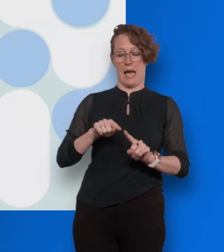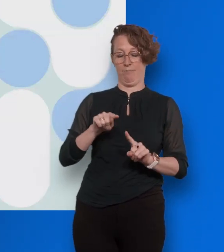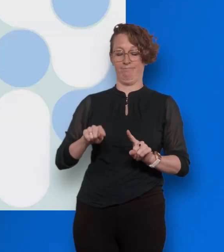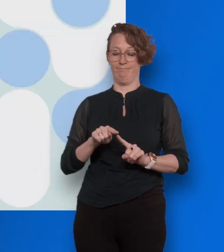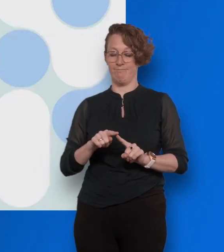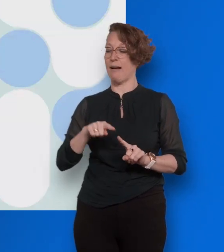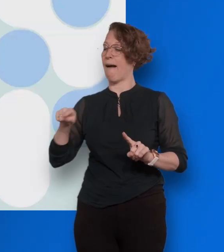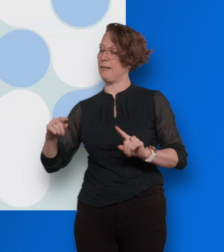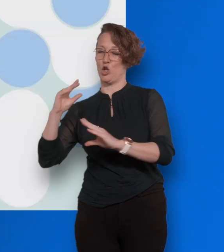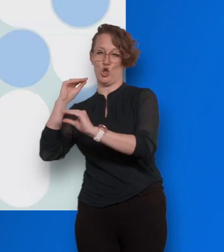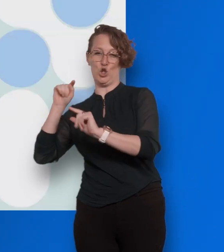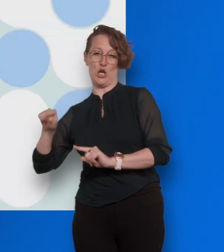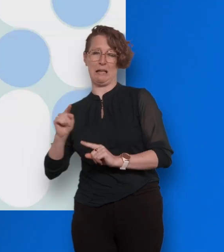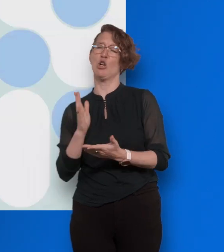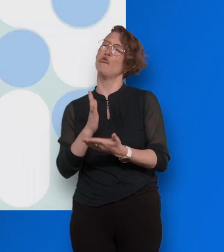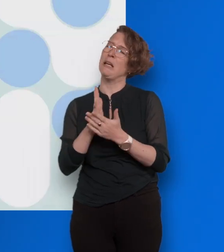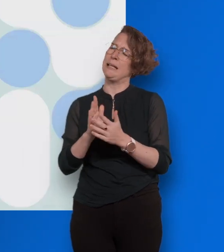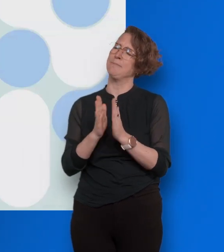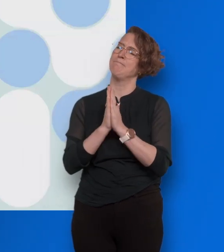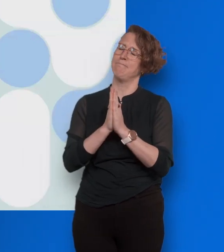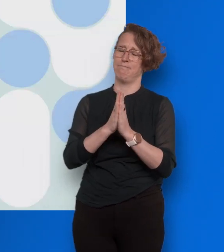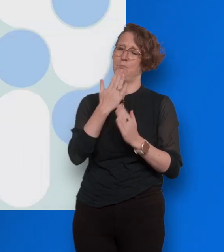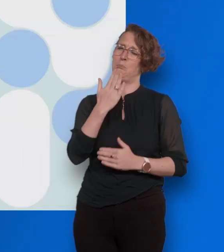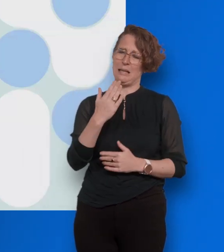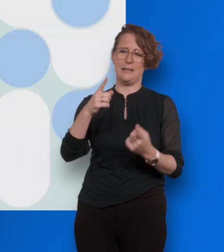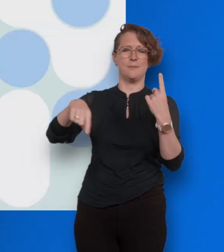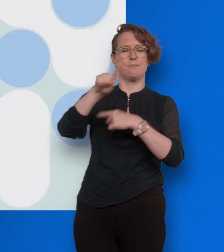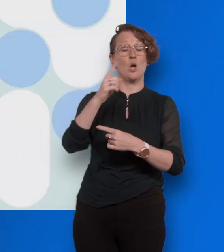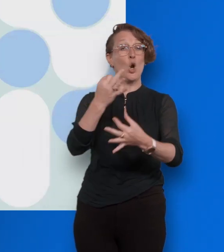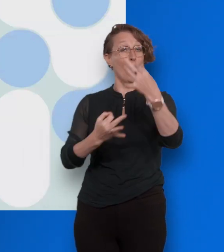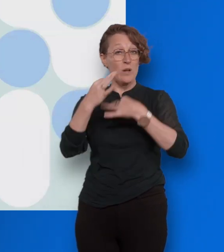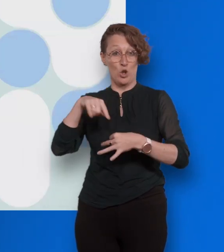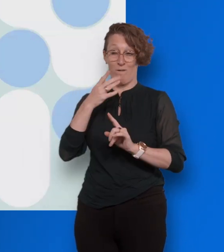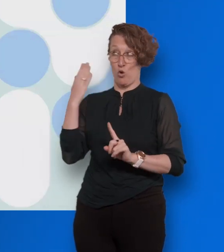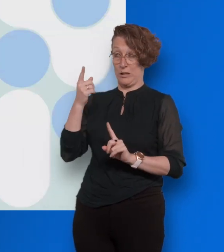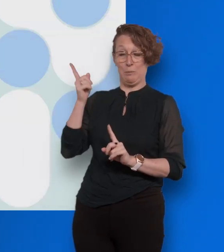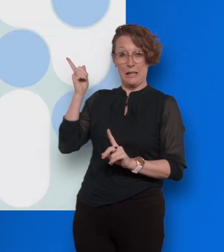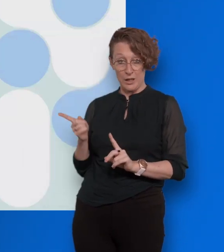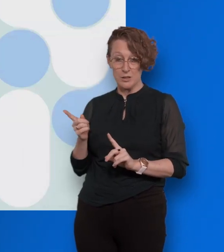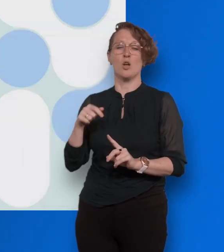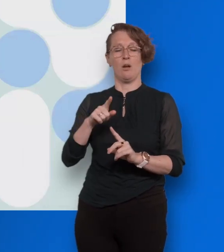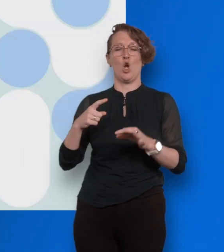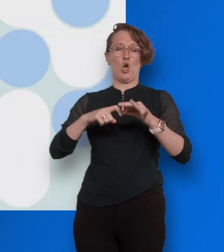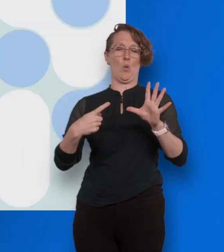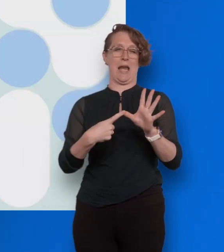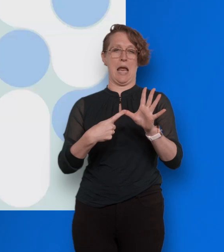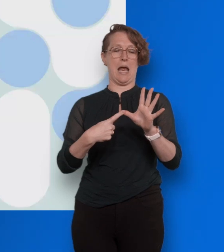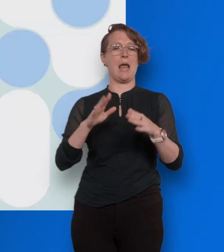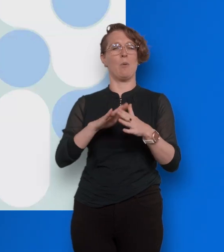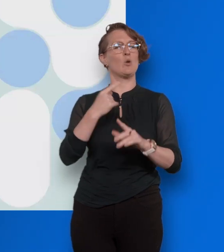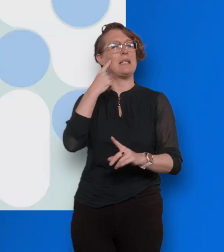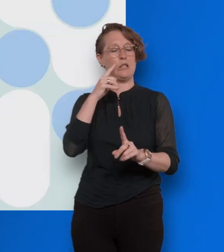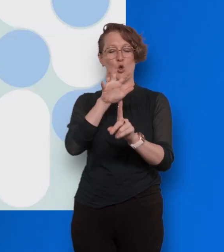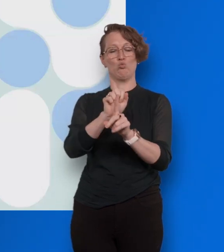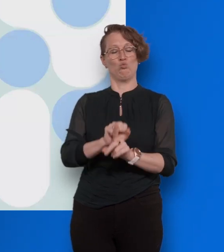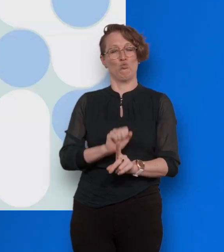see a chat. We would really prefer if you could put the questions that you have for these speakers into the Q&A. It's easier for us to see them there, and